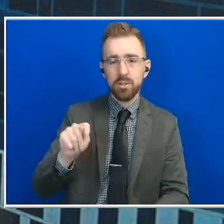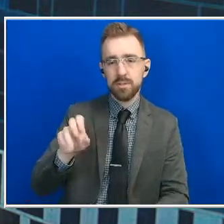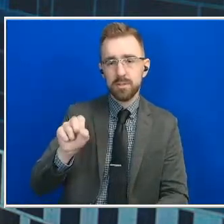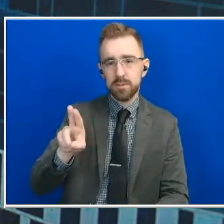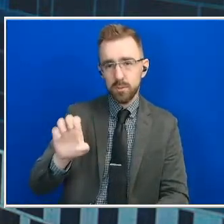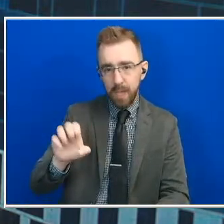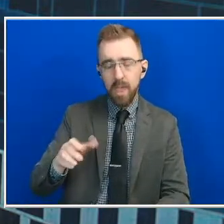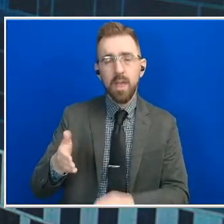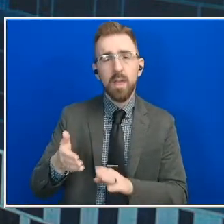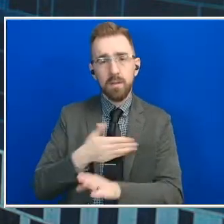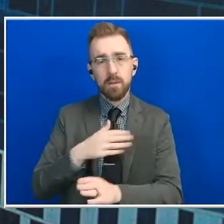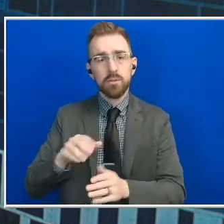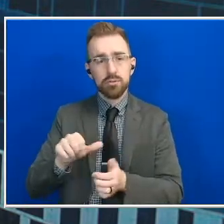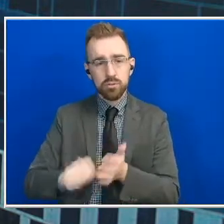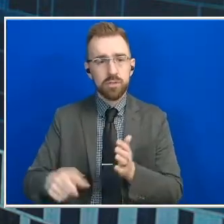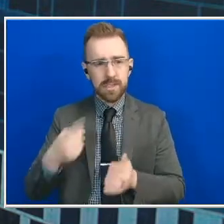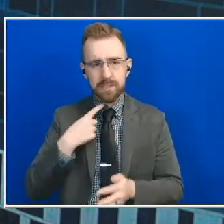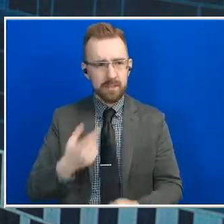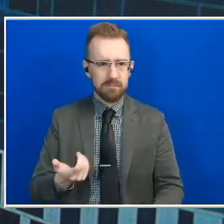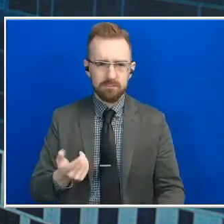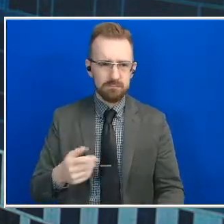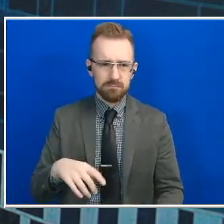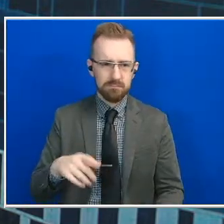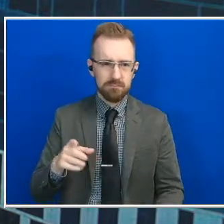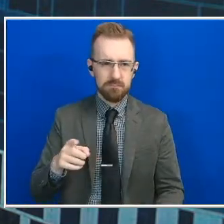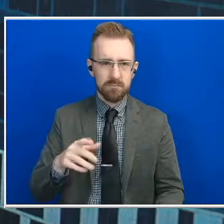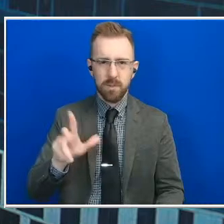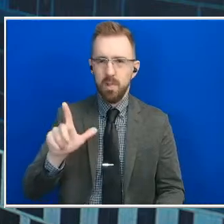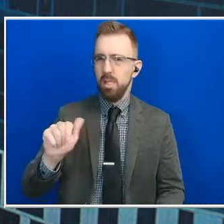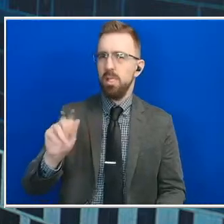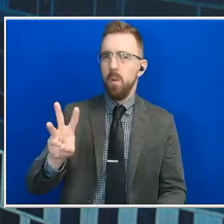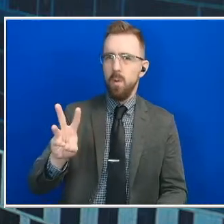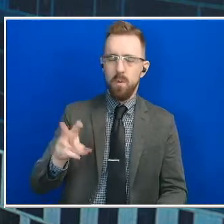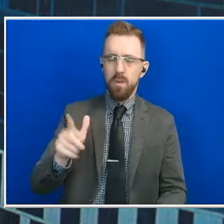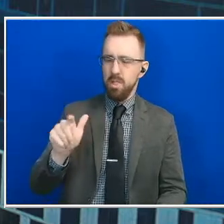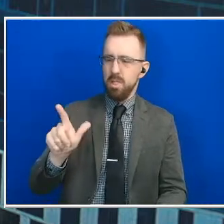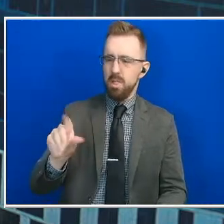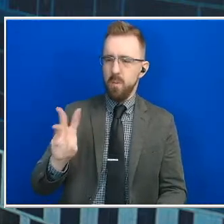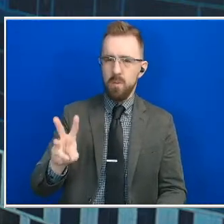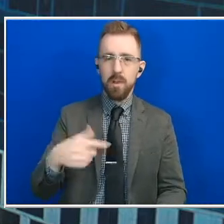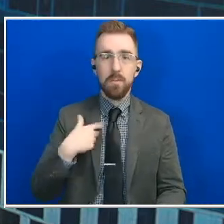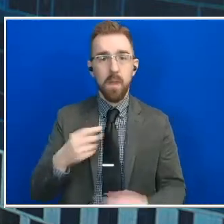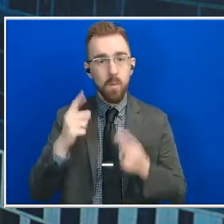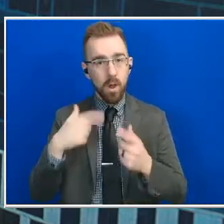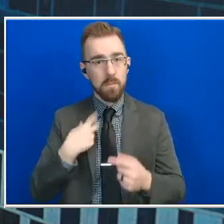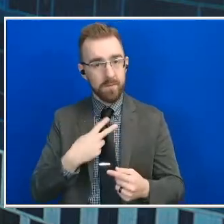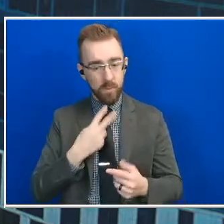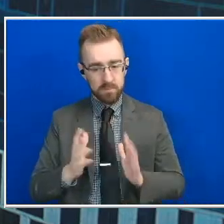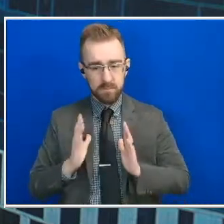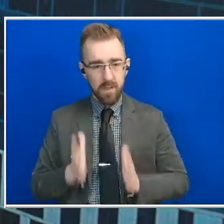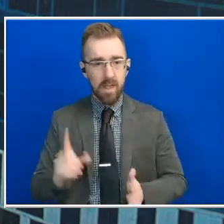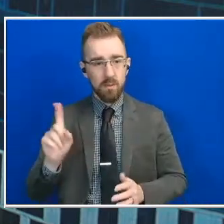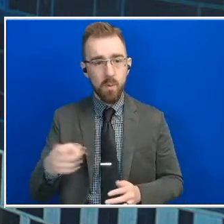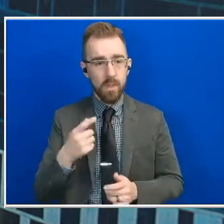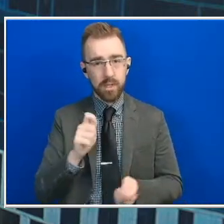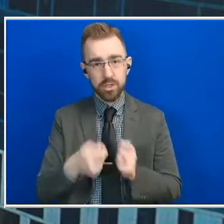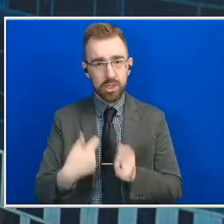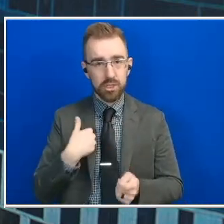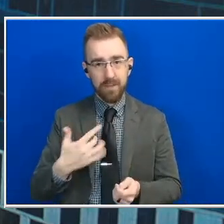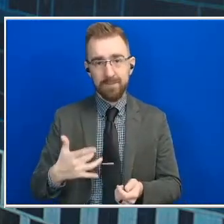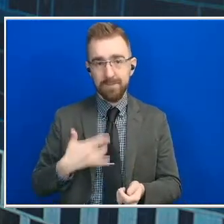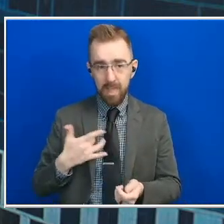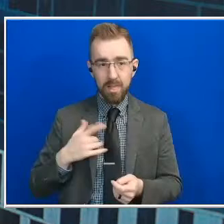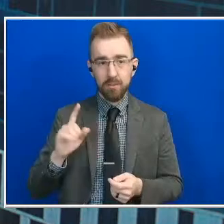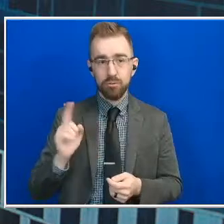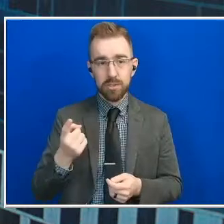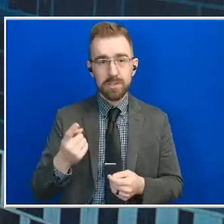his incidence rates were way, way, way low. And I woke up and my voice was fine. Really, the only changes that I ever felt was just some fatigue from not